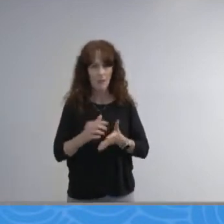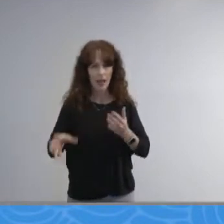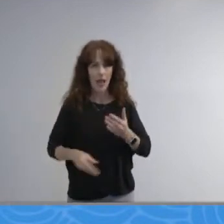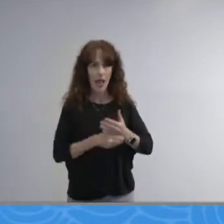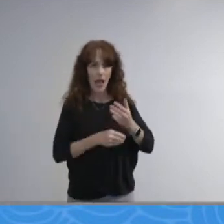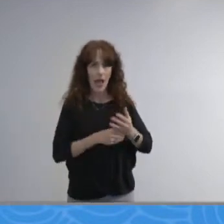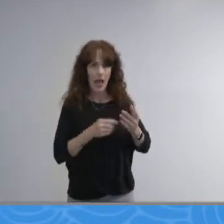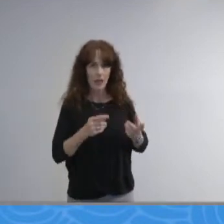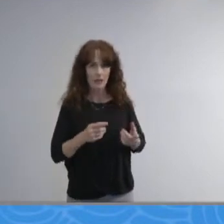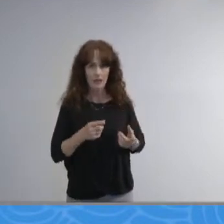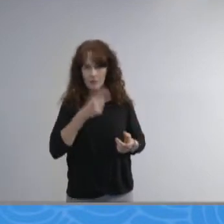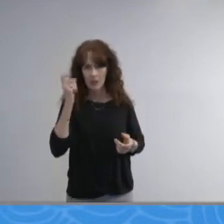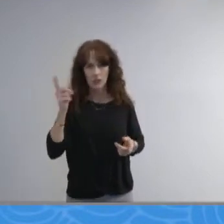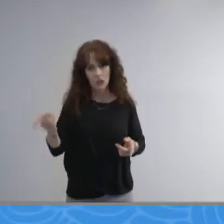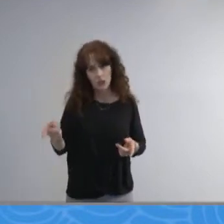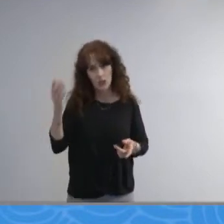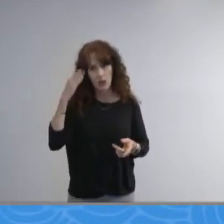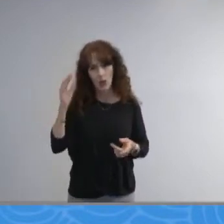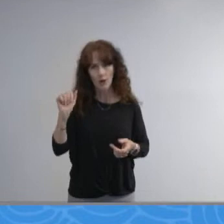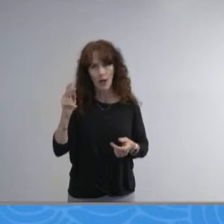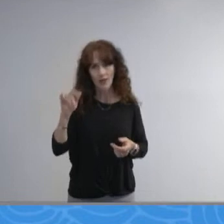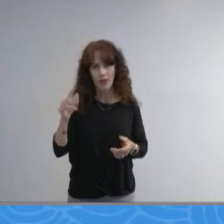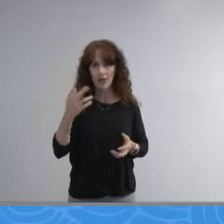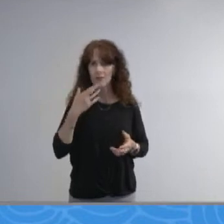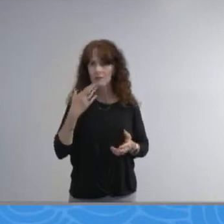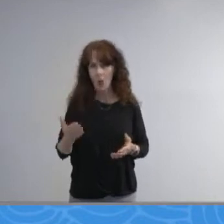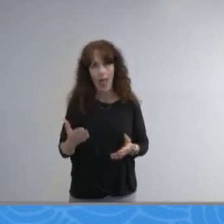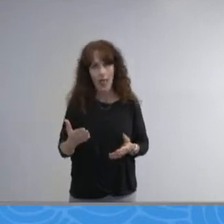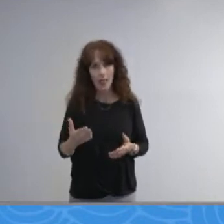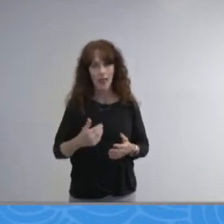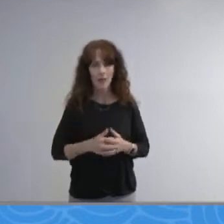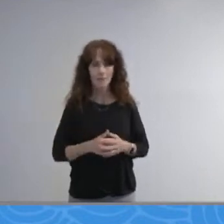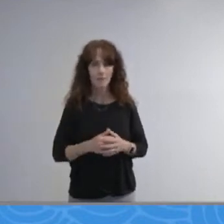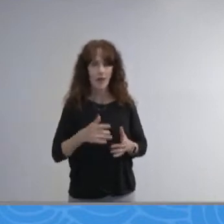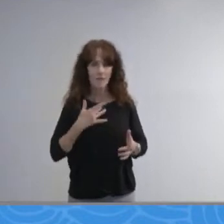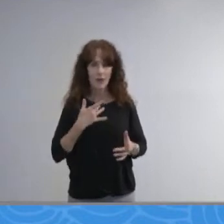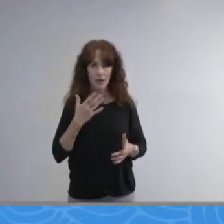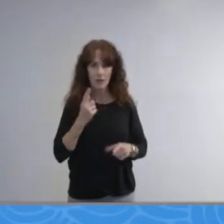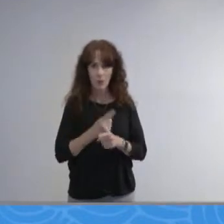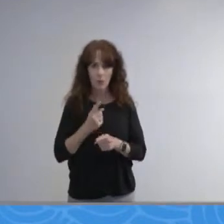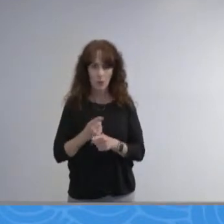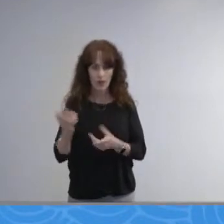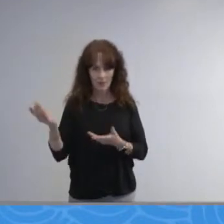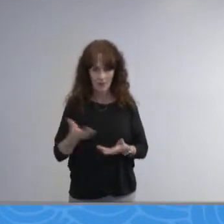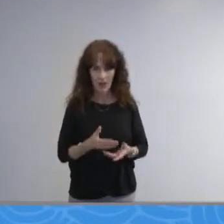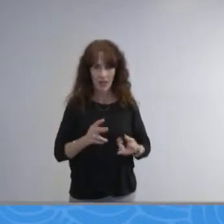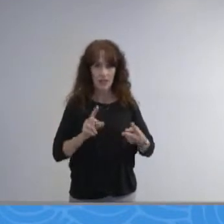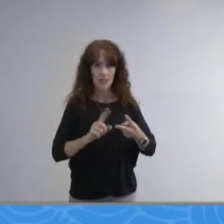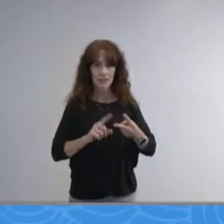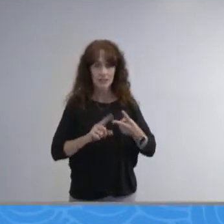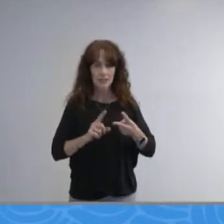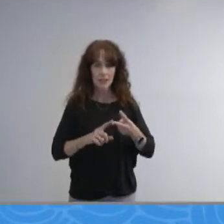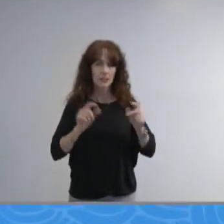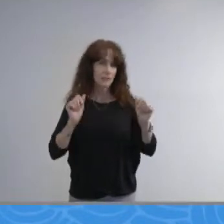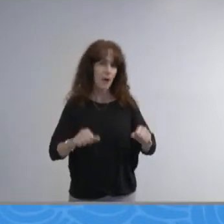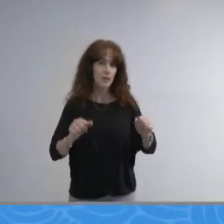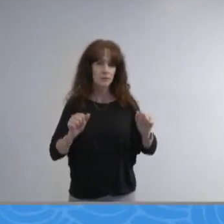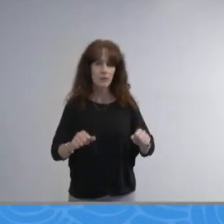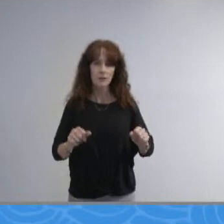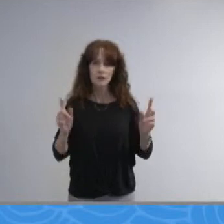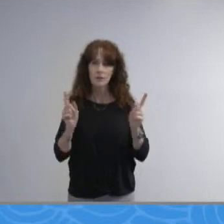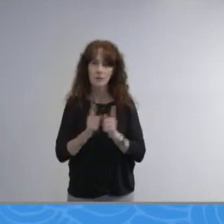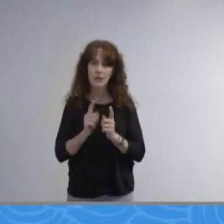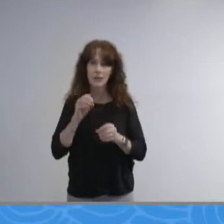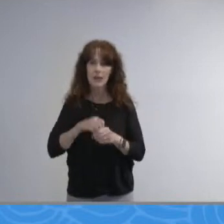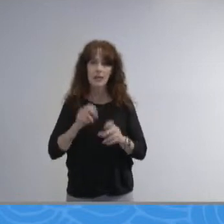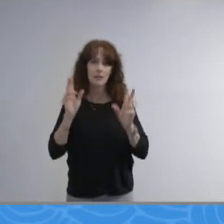to it, especially because she knows Anthony very well. So I felt like that was appropriate. The second thing is it possible to meet